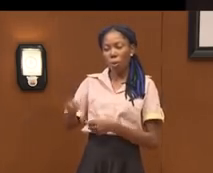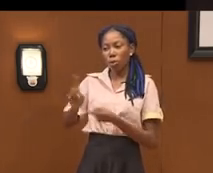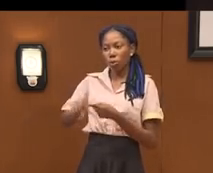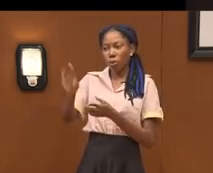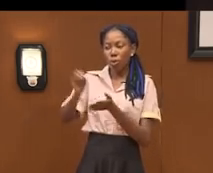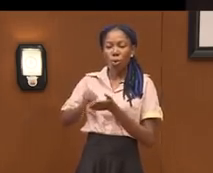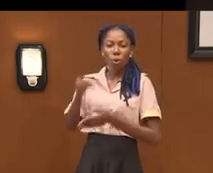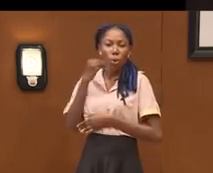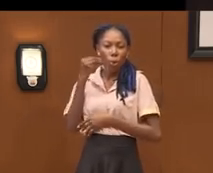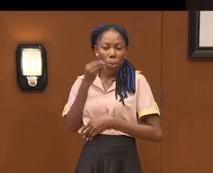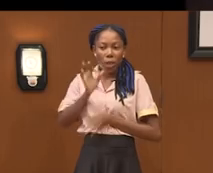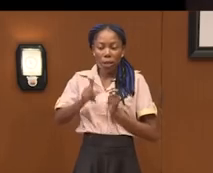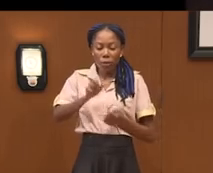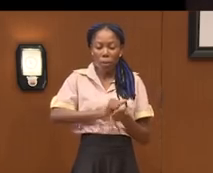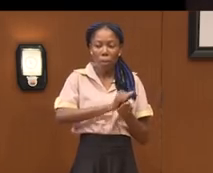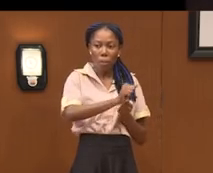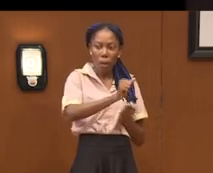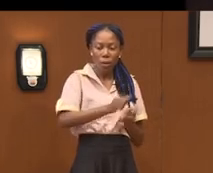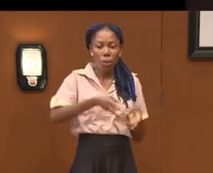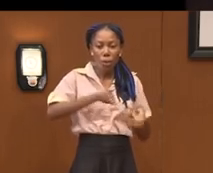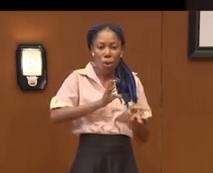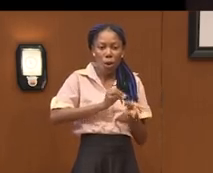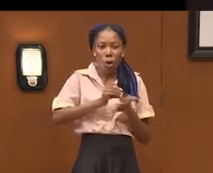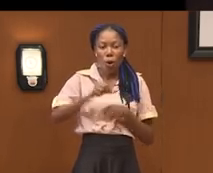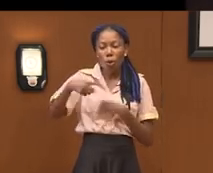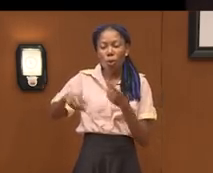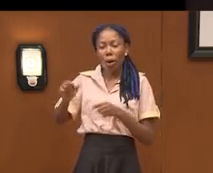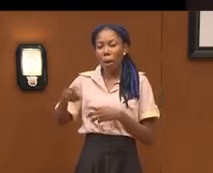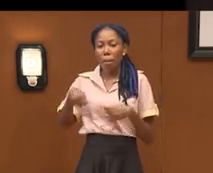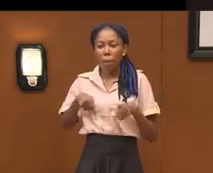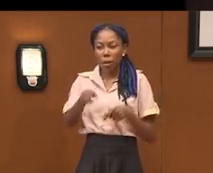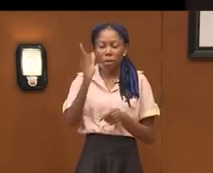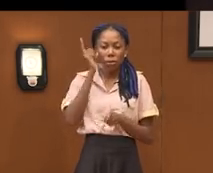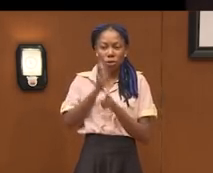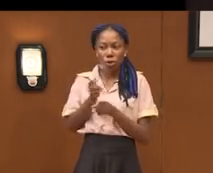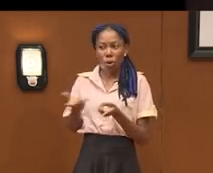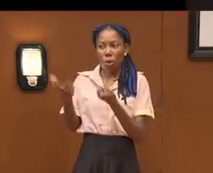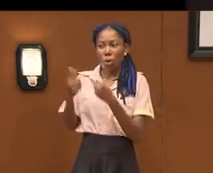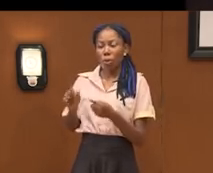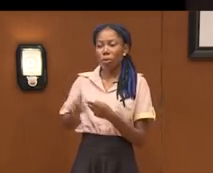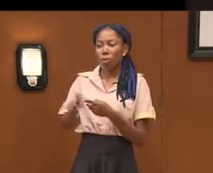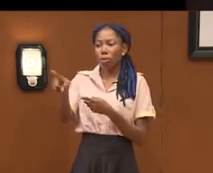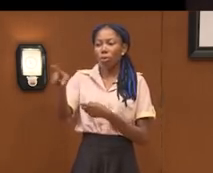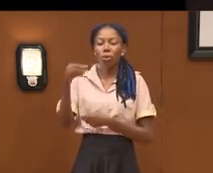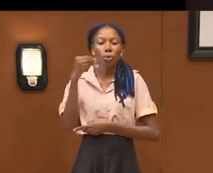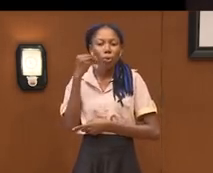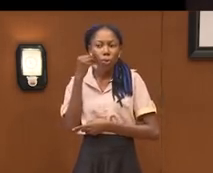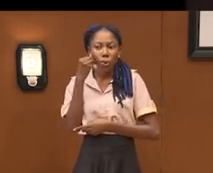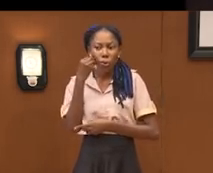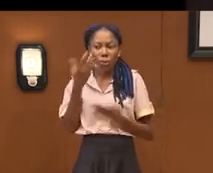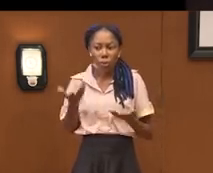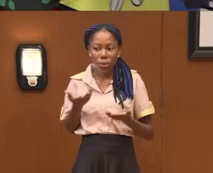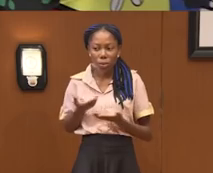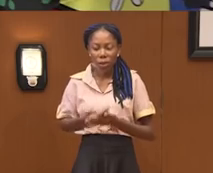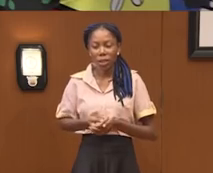Whether he's passing road or anywhere. You understand it? So to record it, I was dealing on trust with.